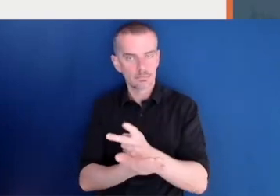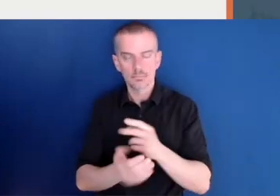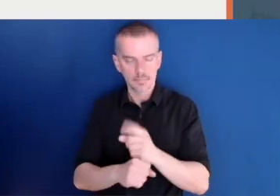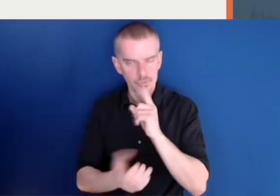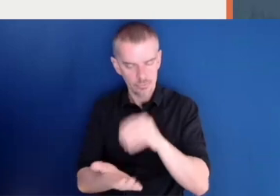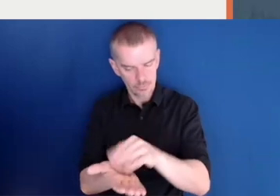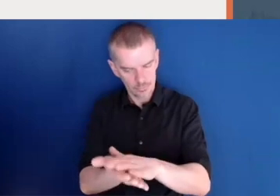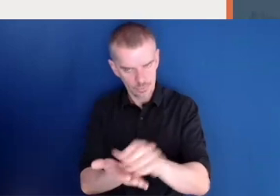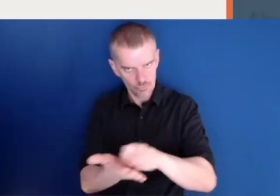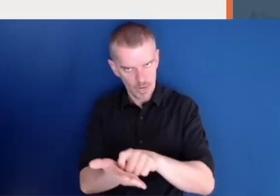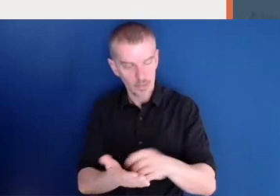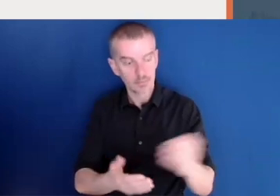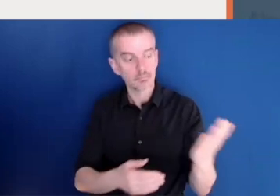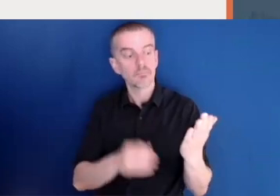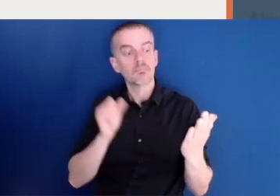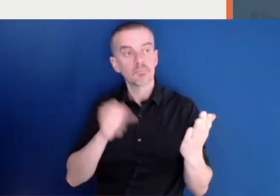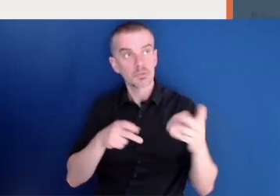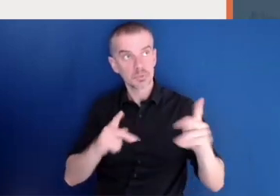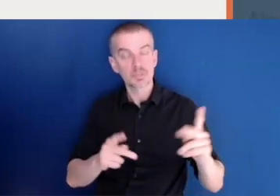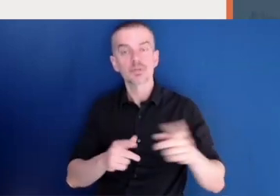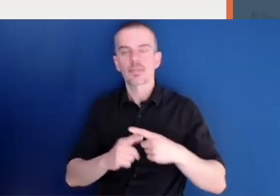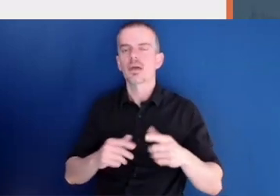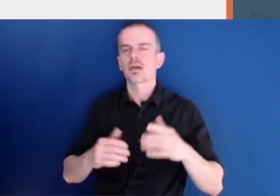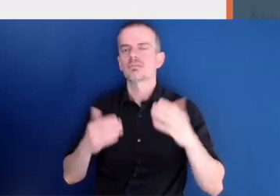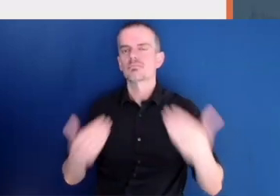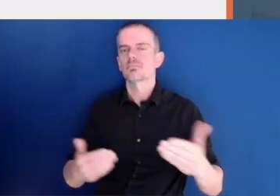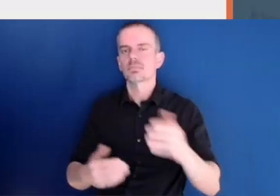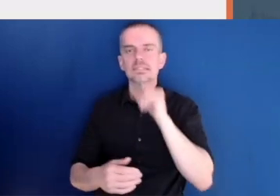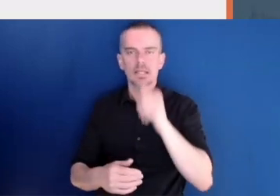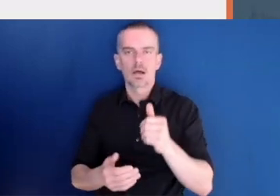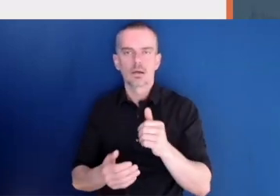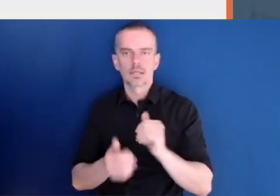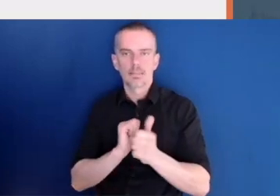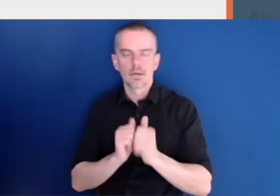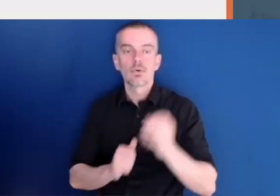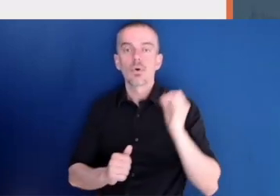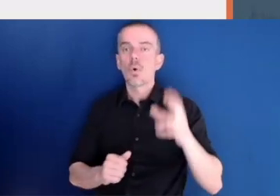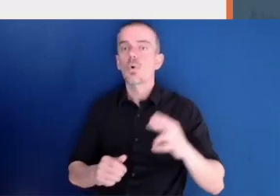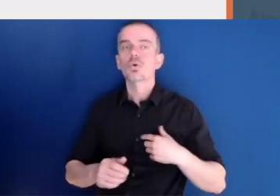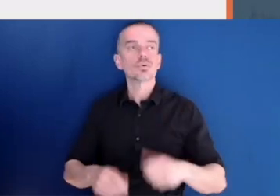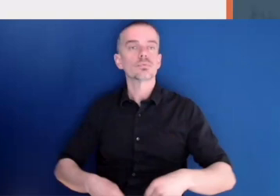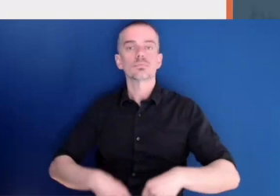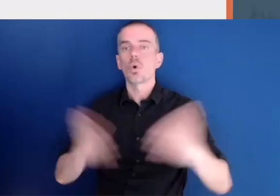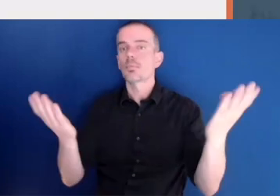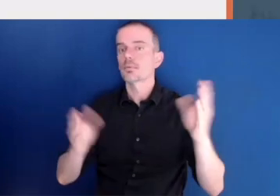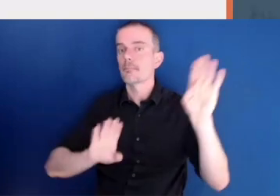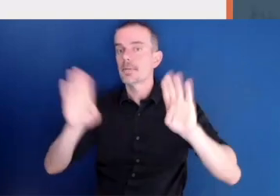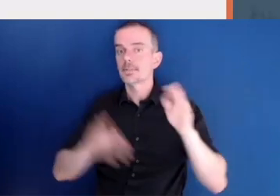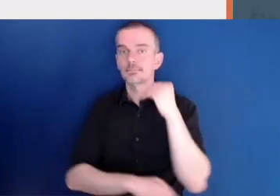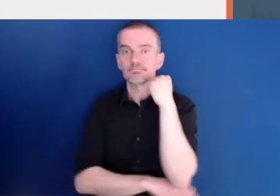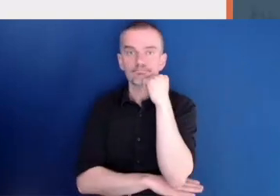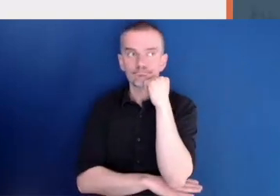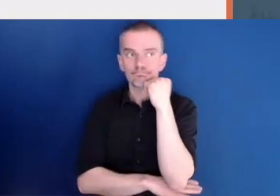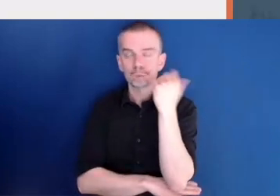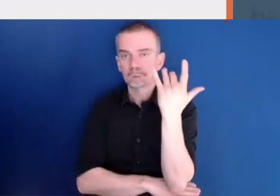you can use non-competitive procurement methods. Or if you've sent out solicitation for bids and you've